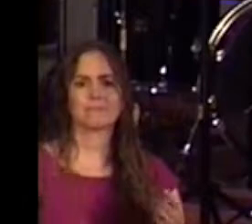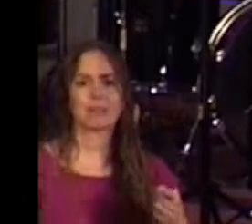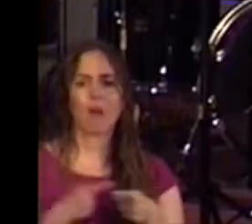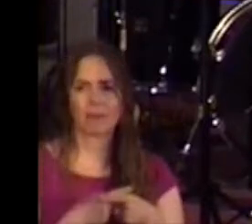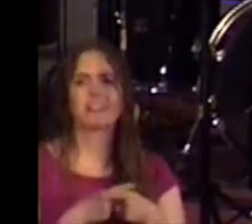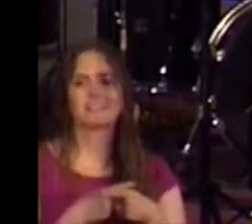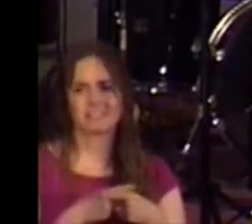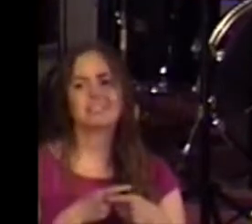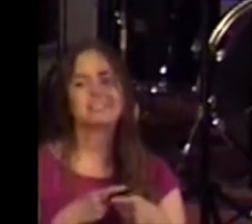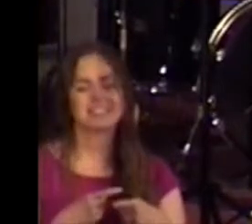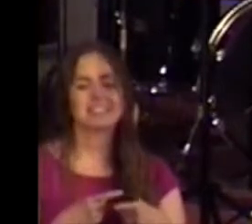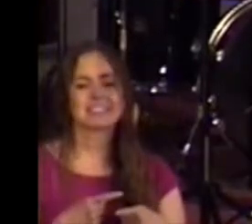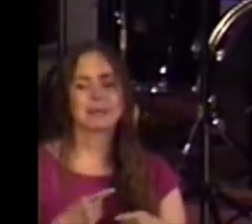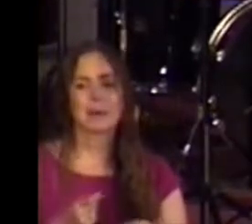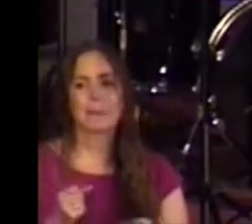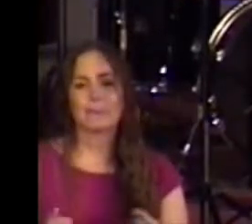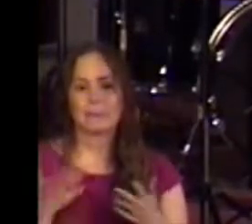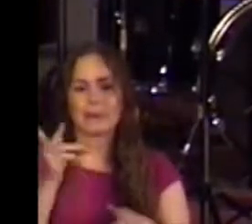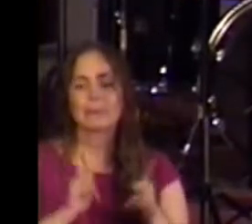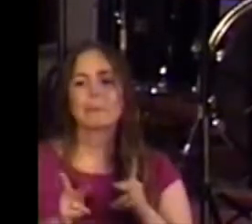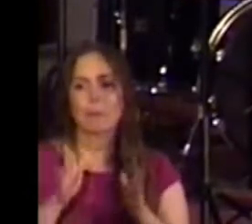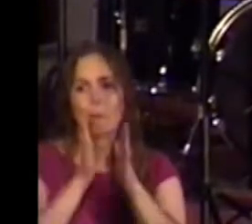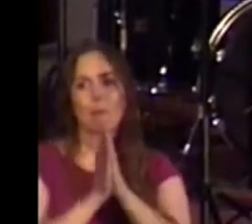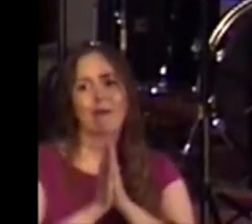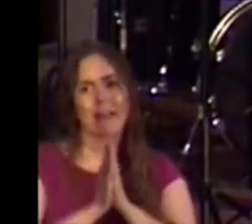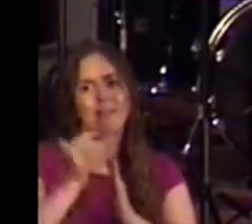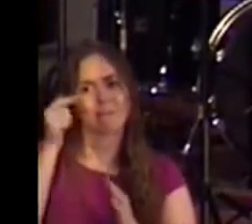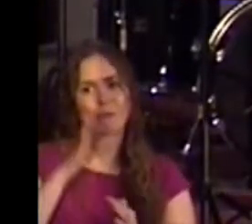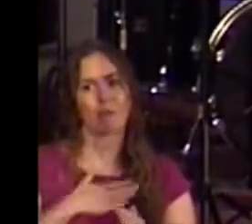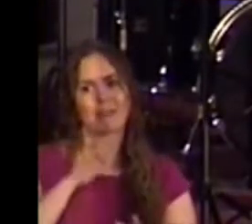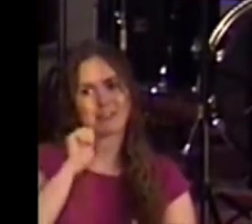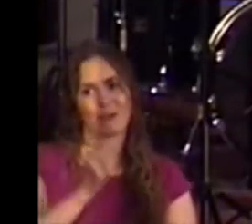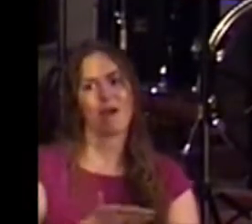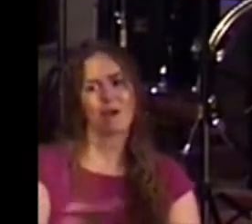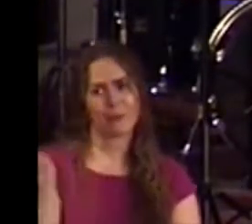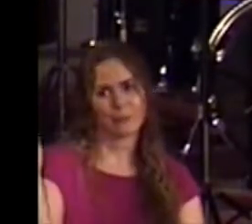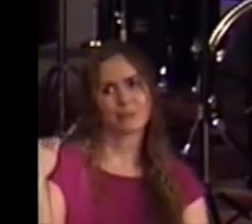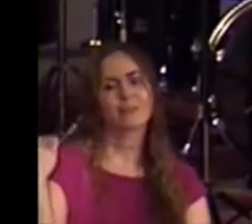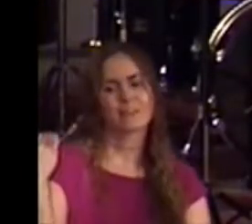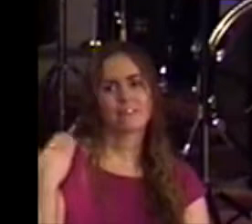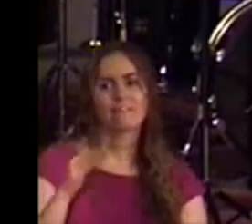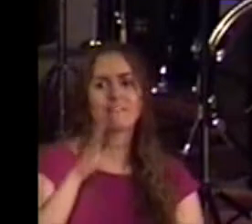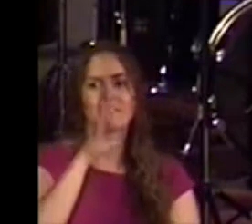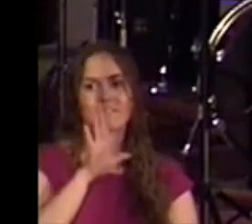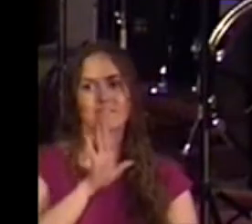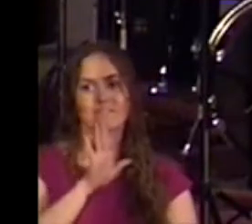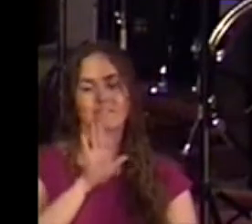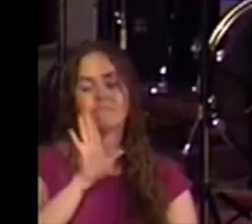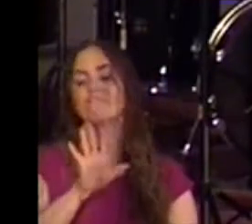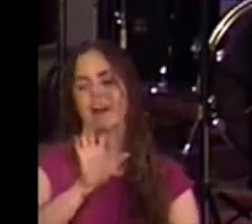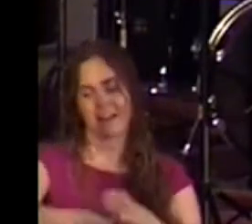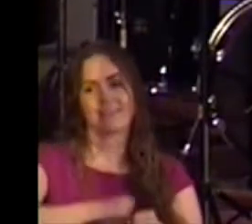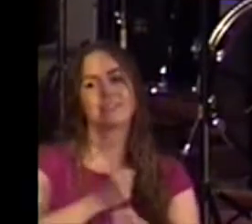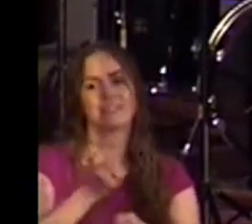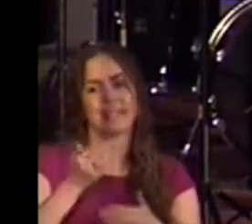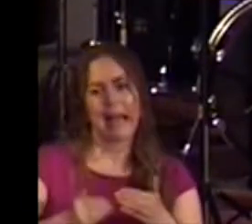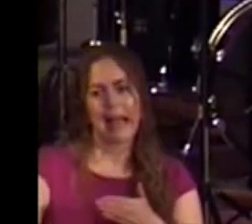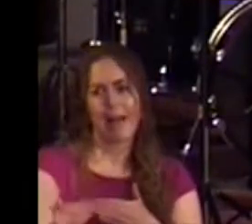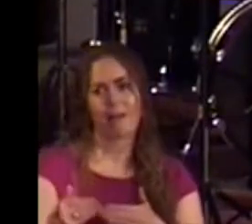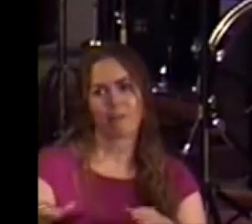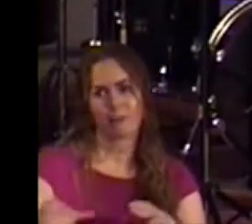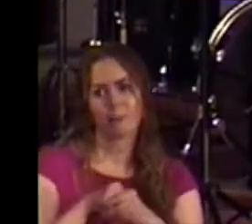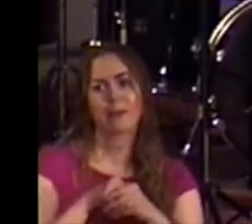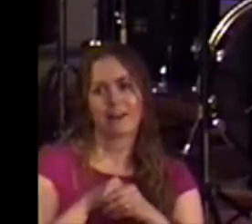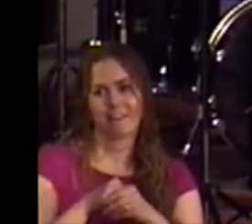lot of people prayed for my daughter, Lindsay, right? And about 5 years after we were married, we had a daughter, and that was it. God bless us with one daughter,